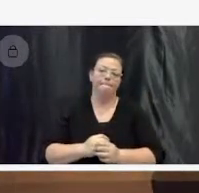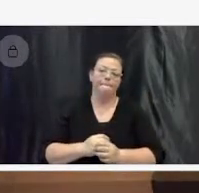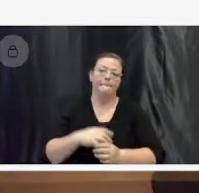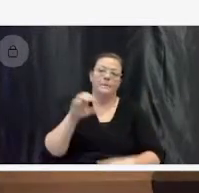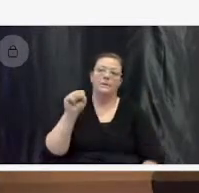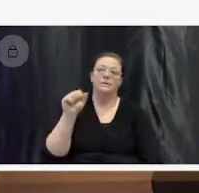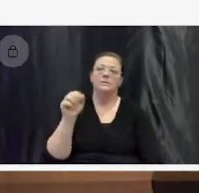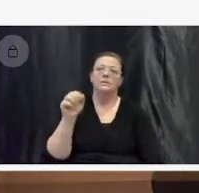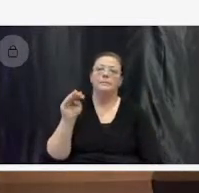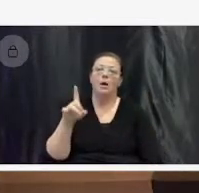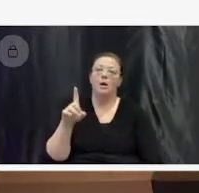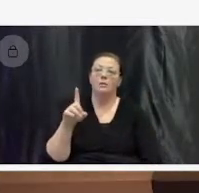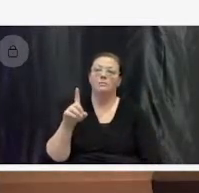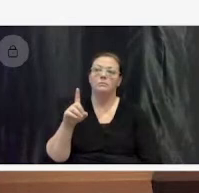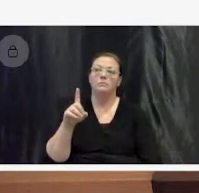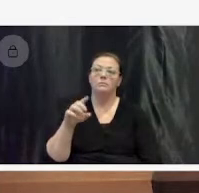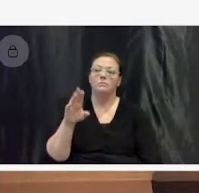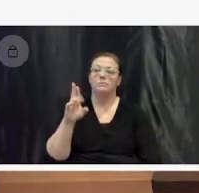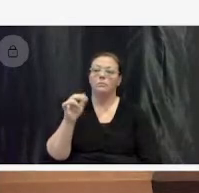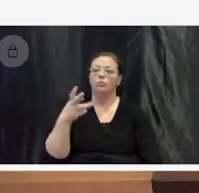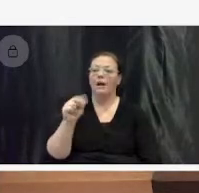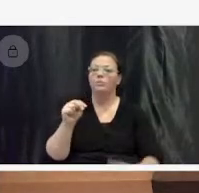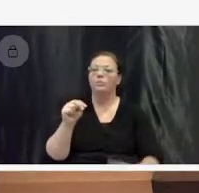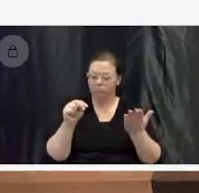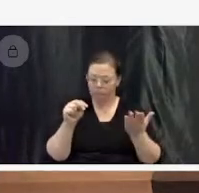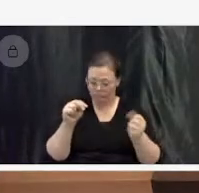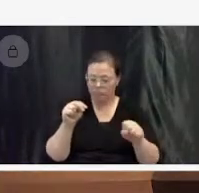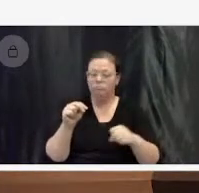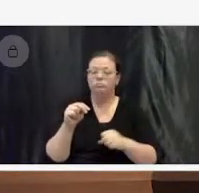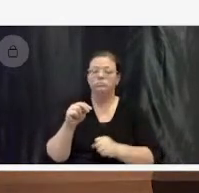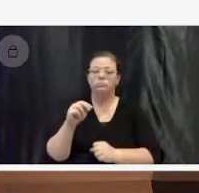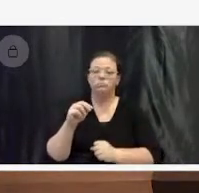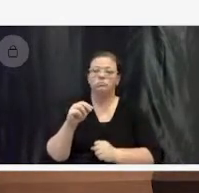Samad? Brown? Yes.